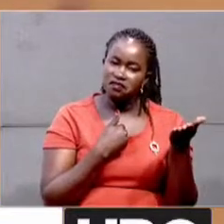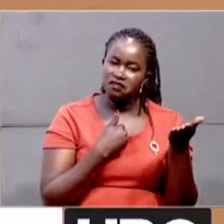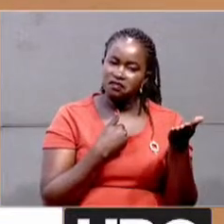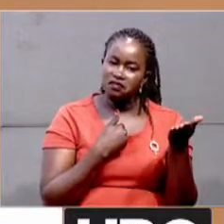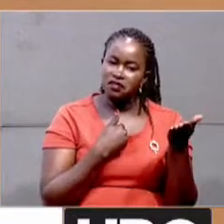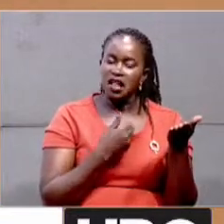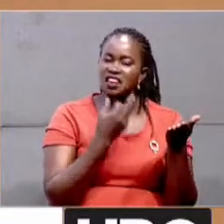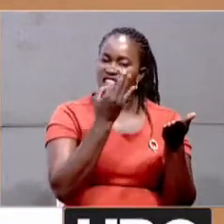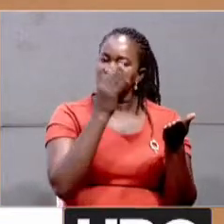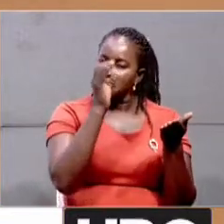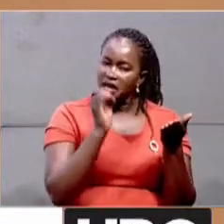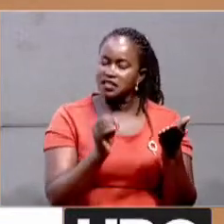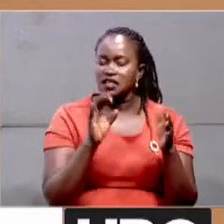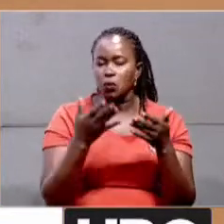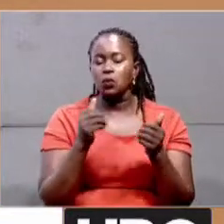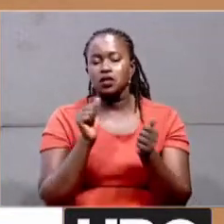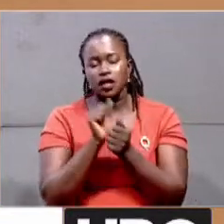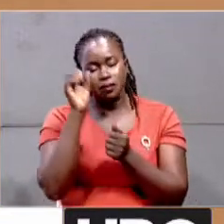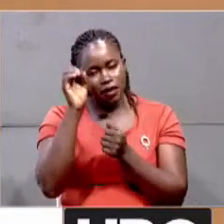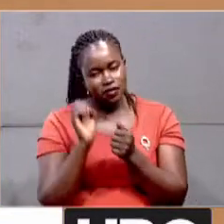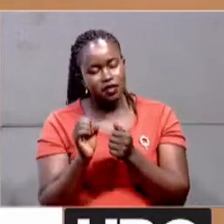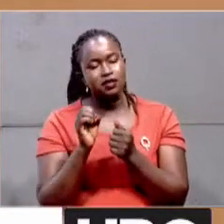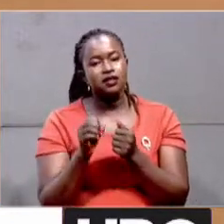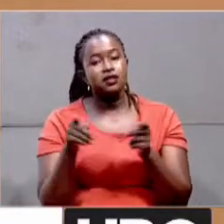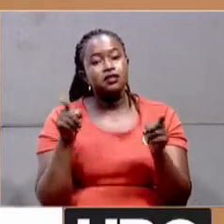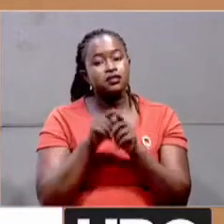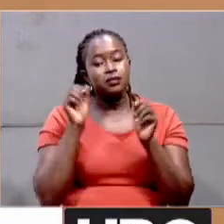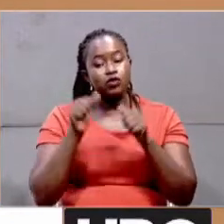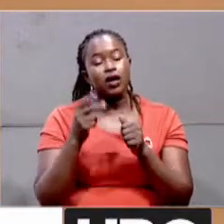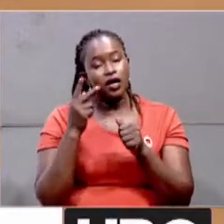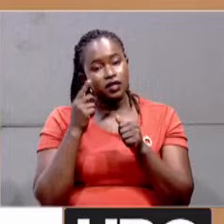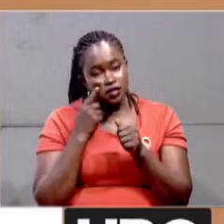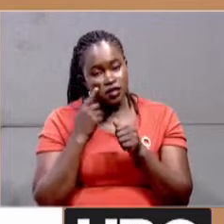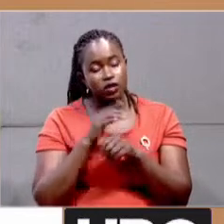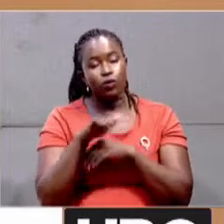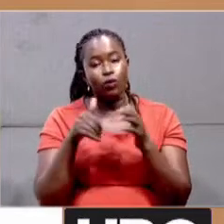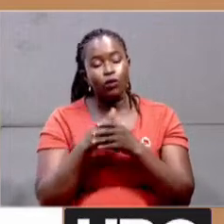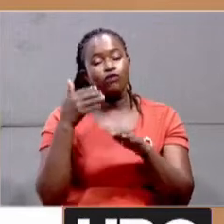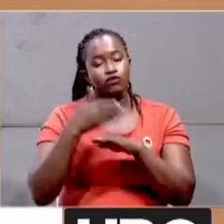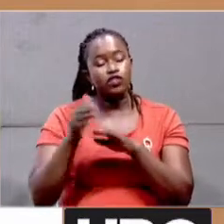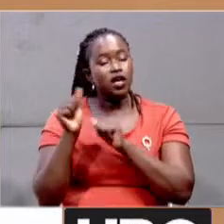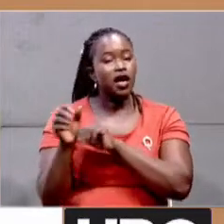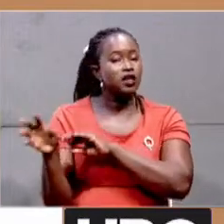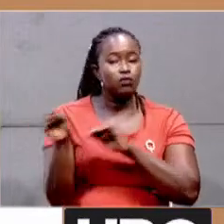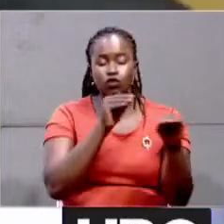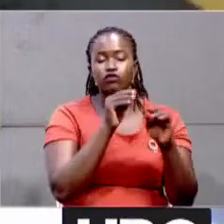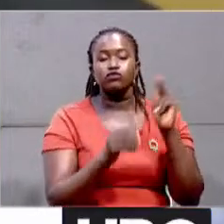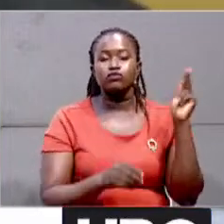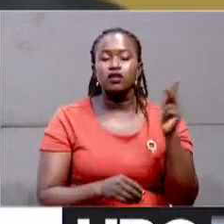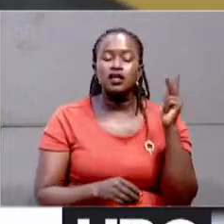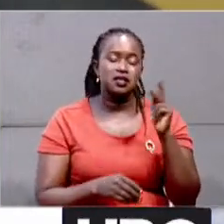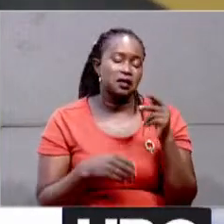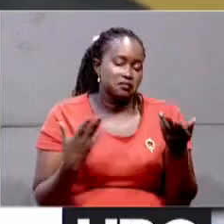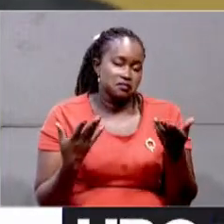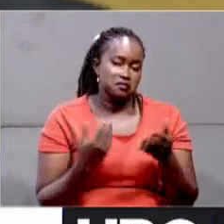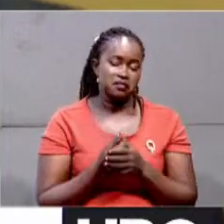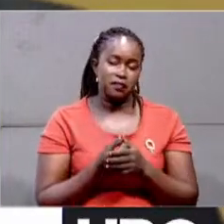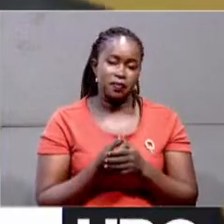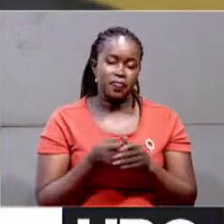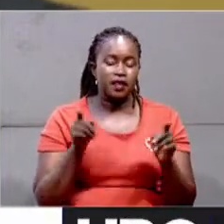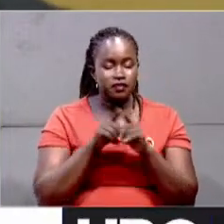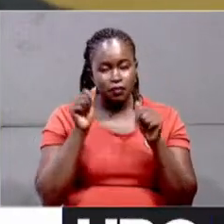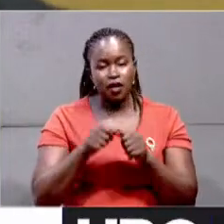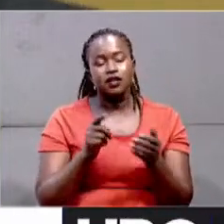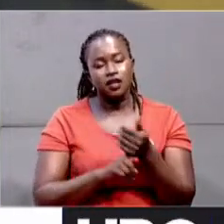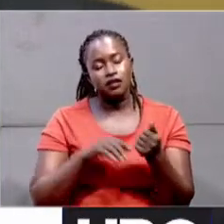only 3% or 10%, you can find all the fish migrating there, and you will get more things than we